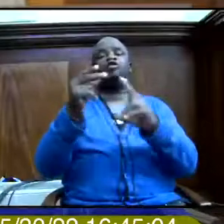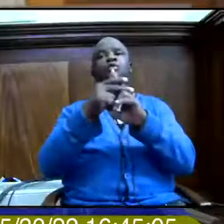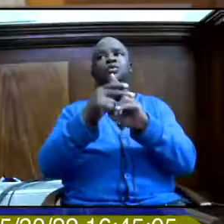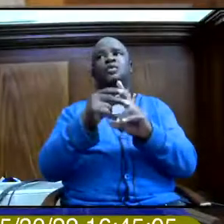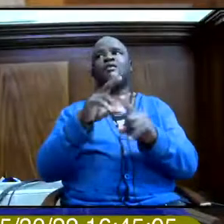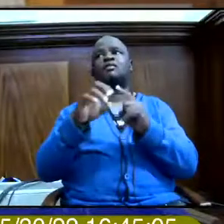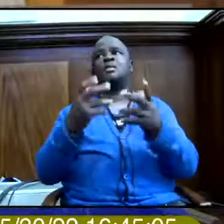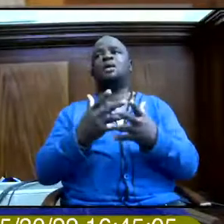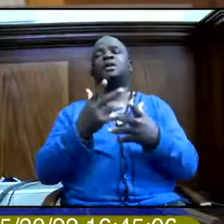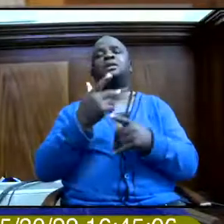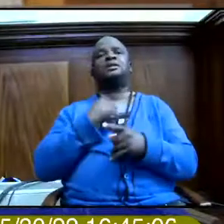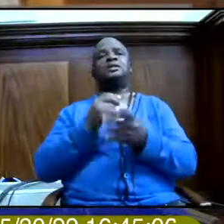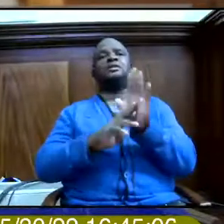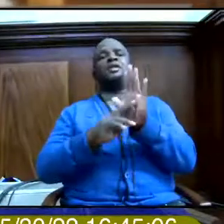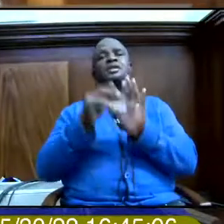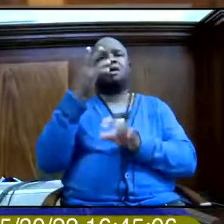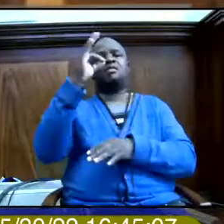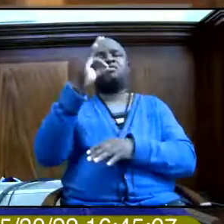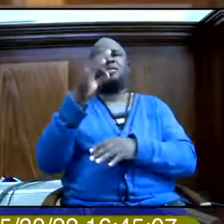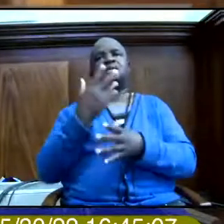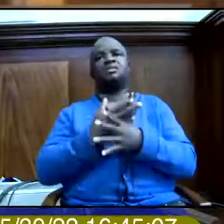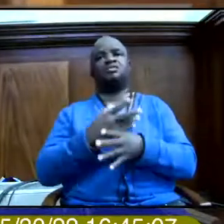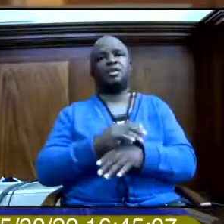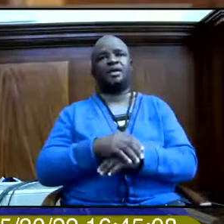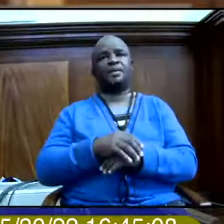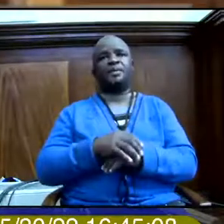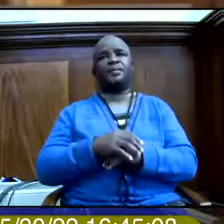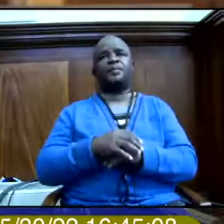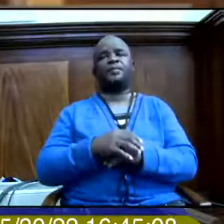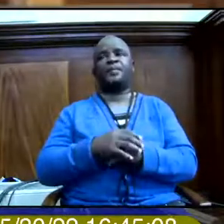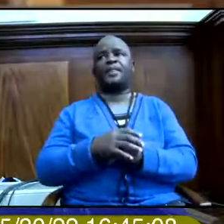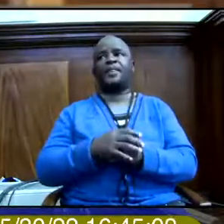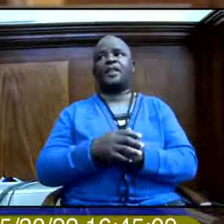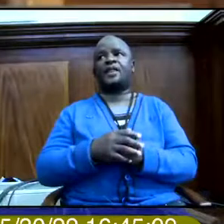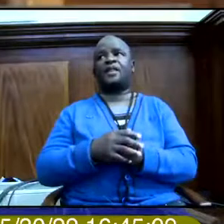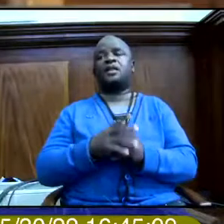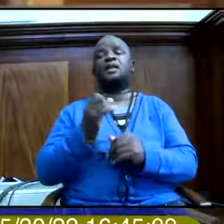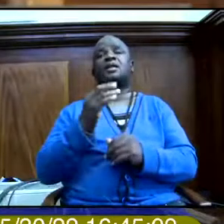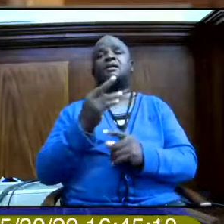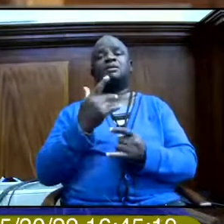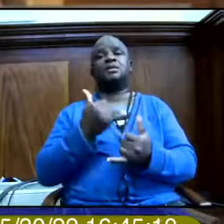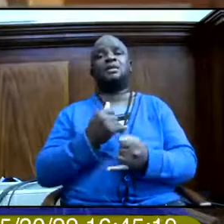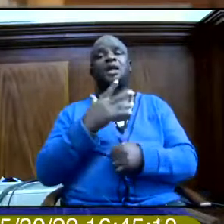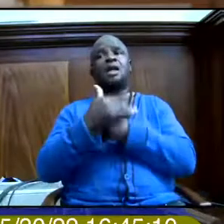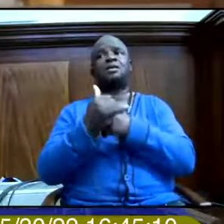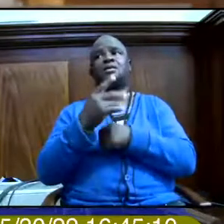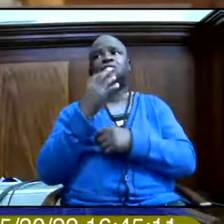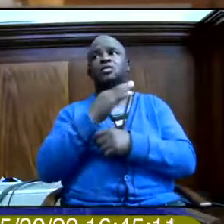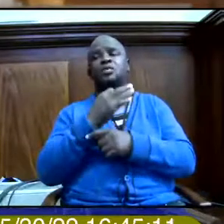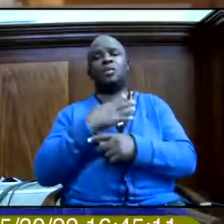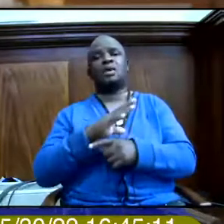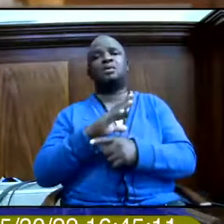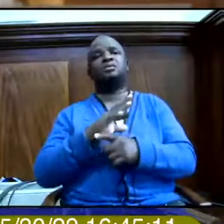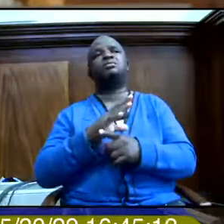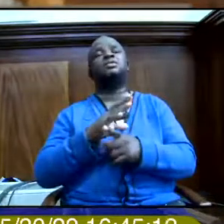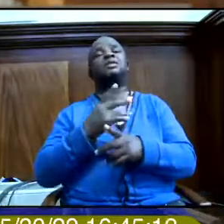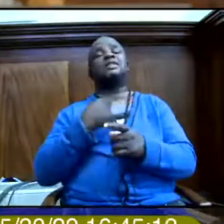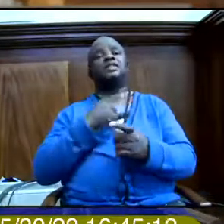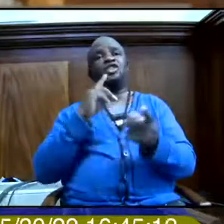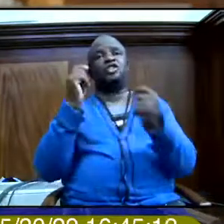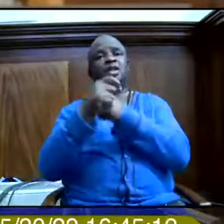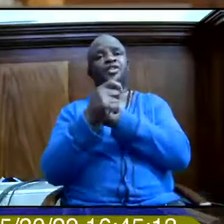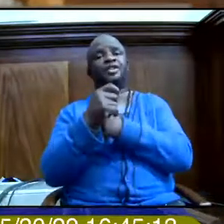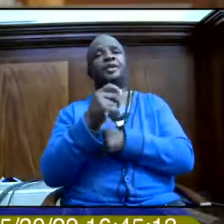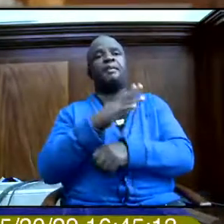those representing state employees or government employees and if we are a country that says we want to industrialize